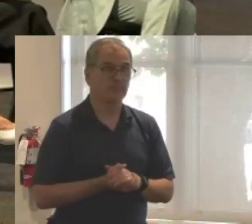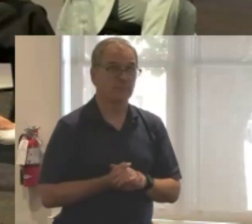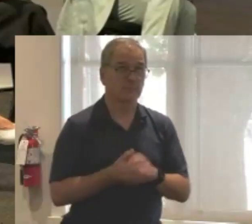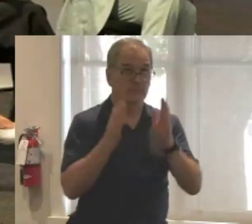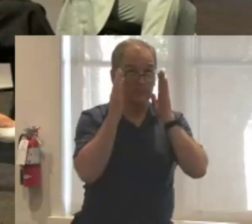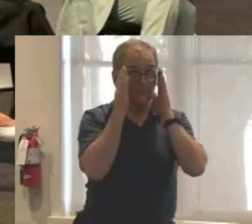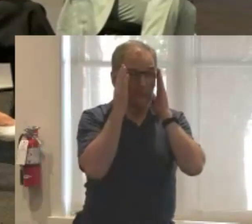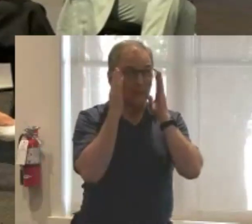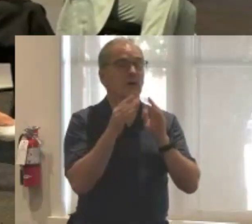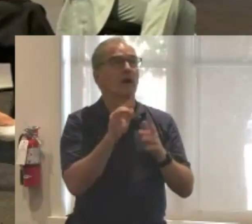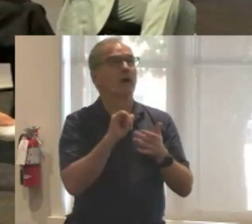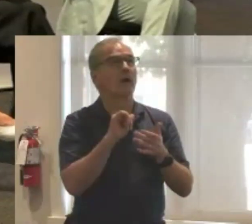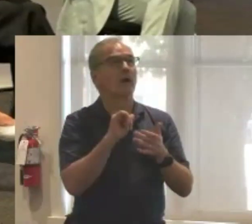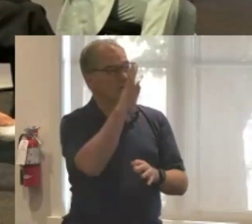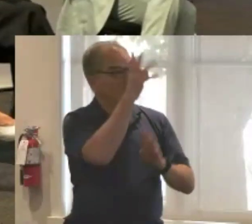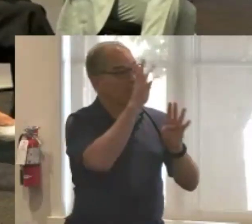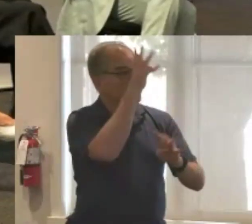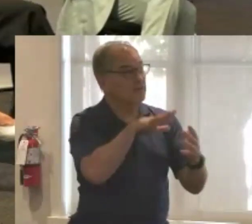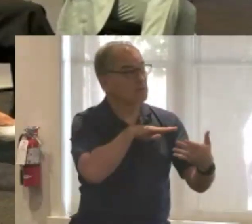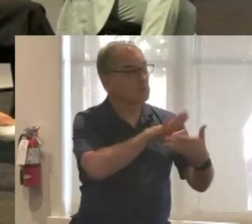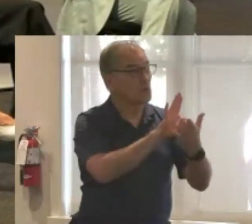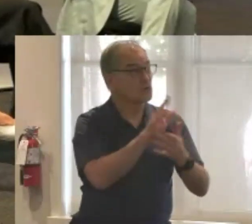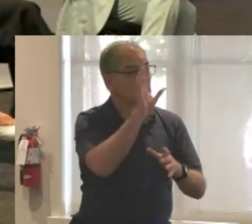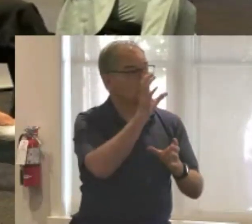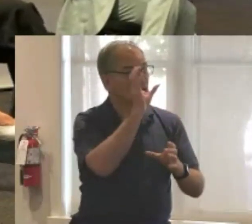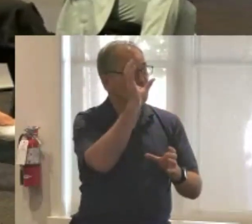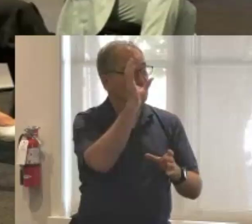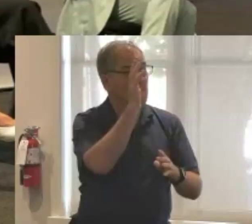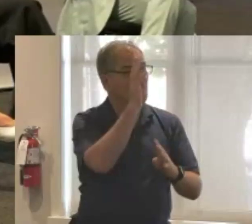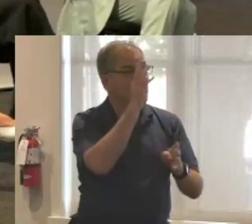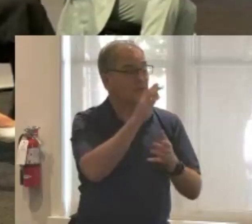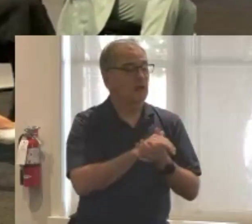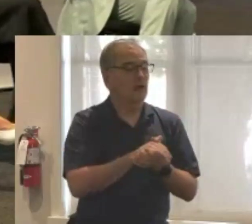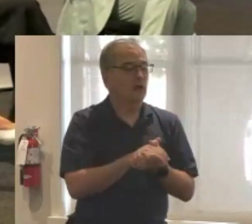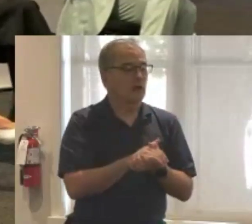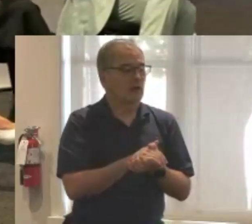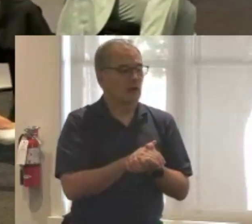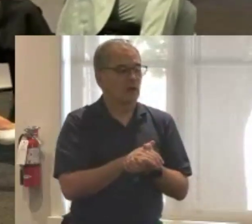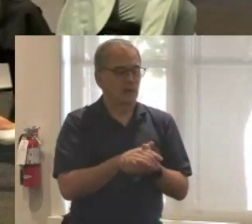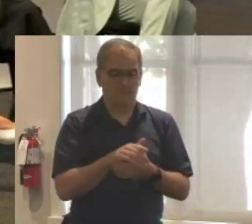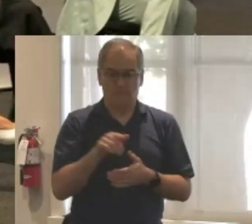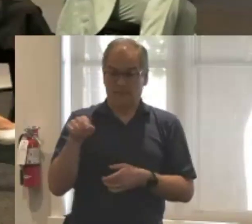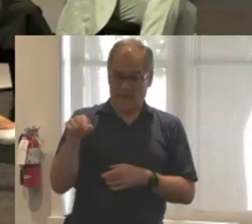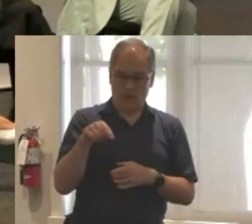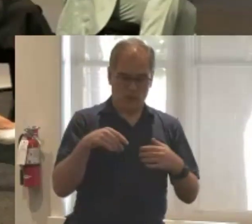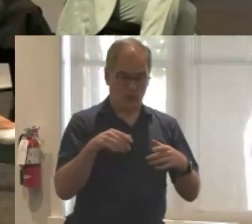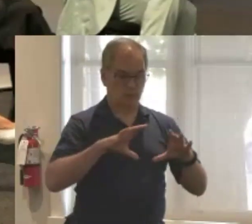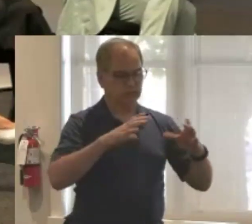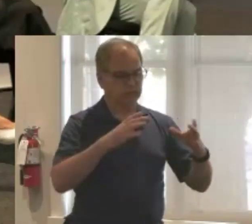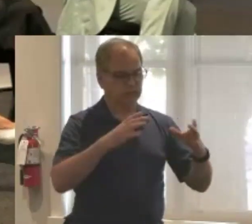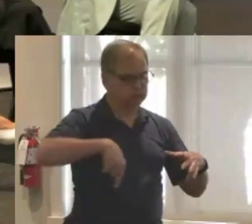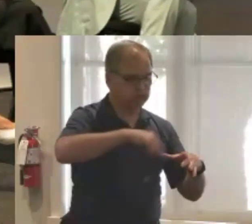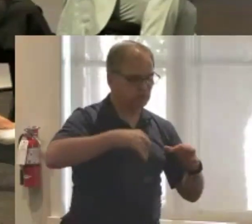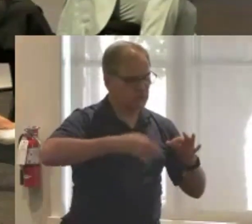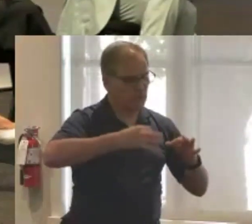of innovative approaches are making sure that youth are at the decision-making table. So one thing we have